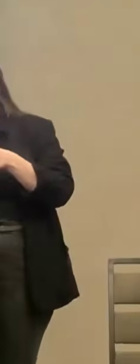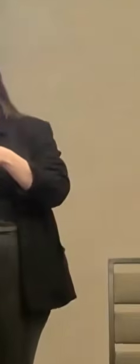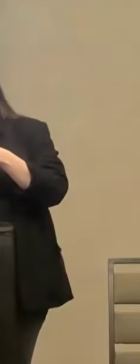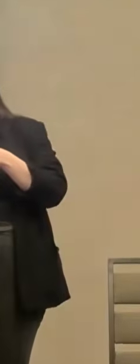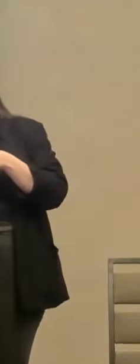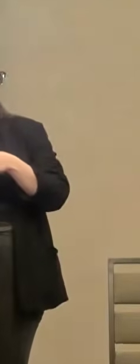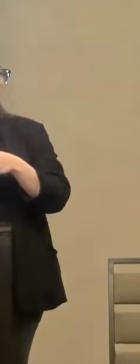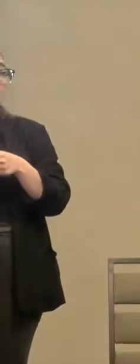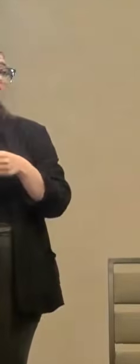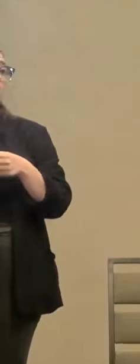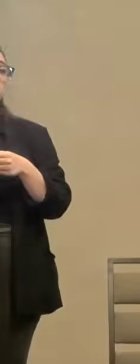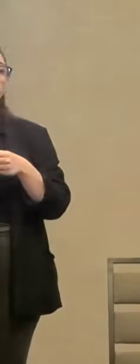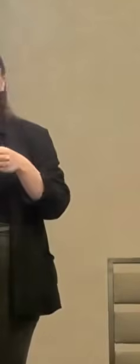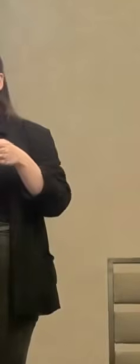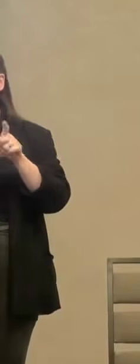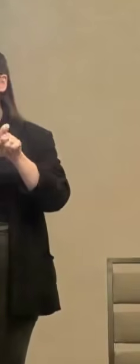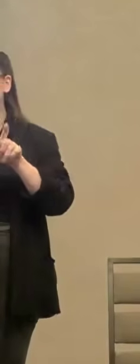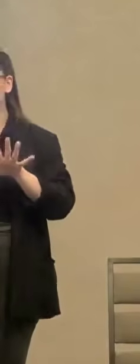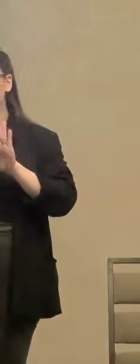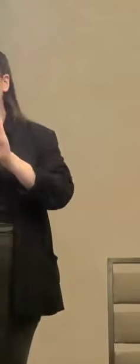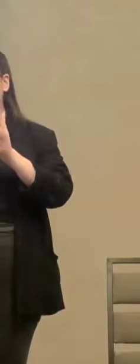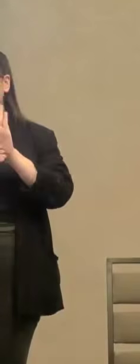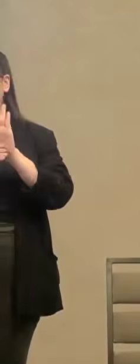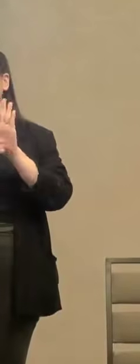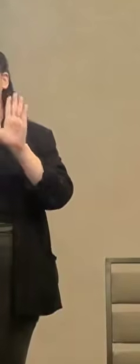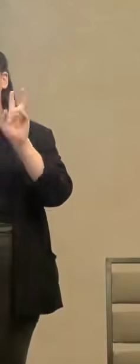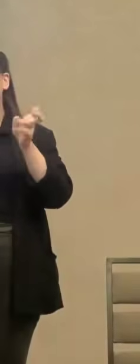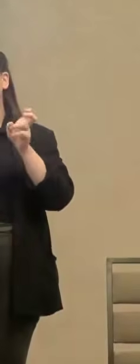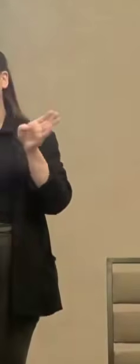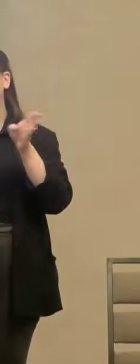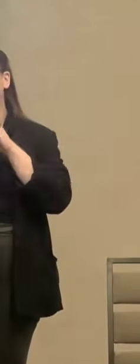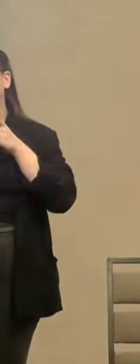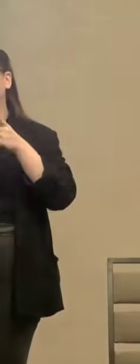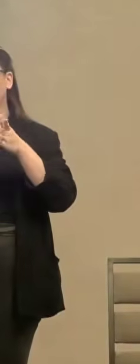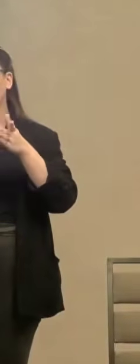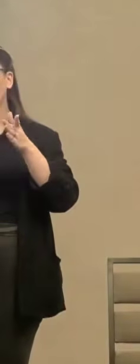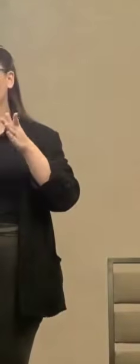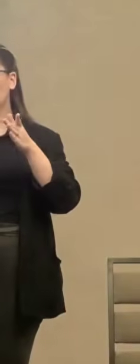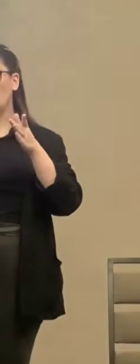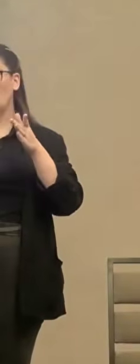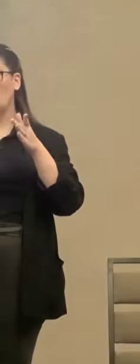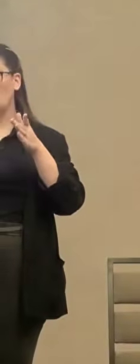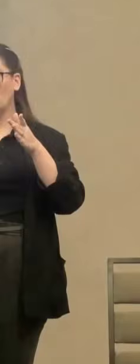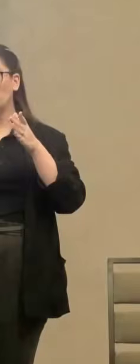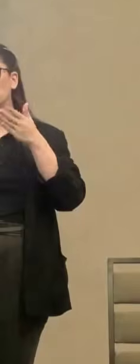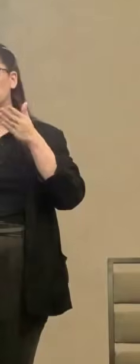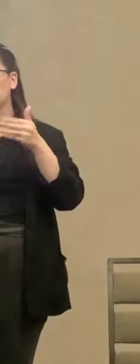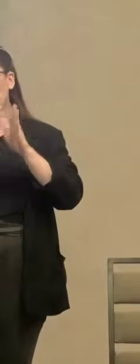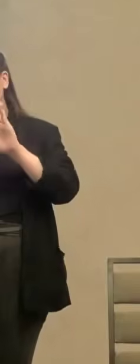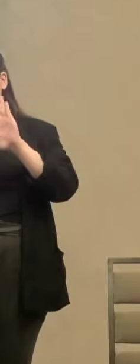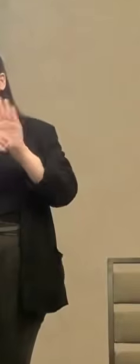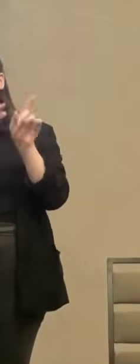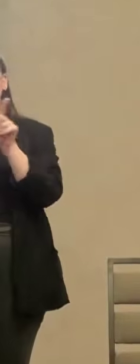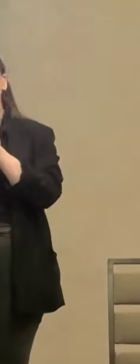Also, it's an opportunity maybe to complete our survey about a roadmap to lupus. There's a physical copy in your folder, as well as the QR codes in the